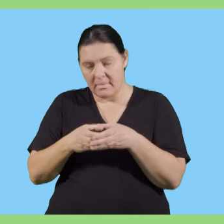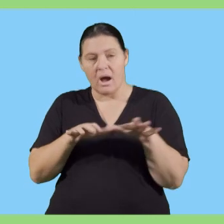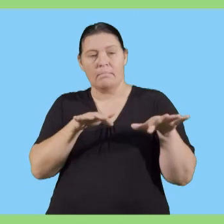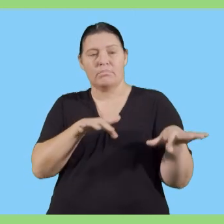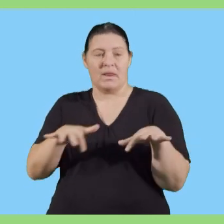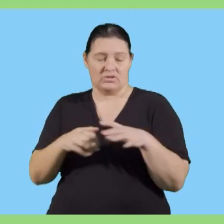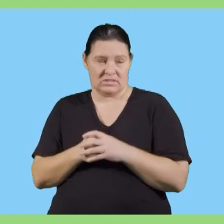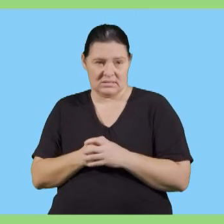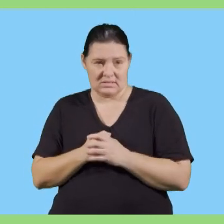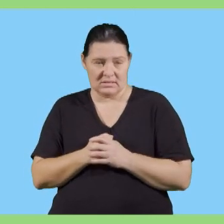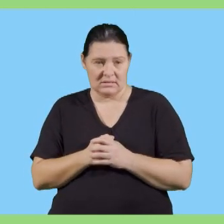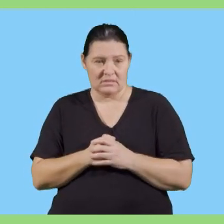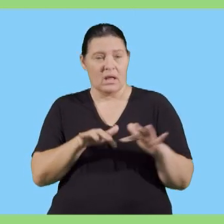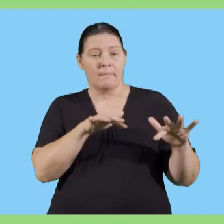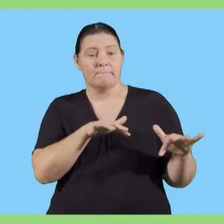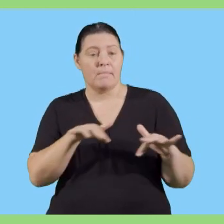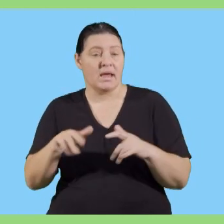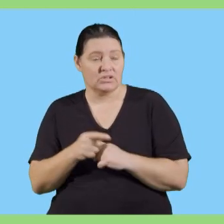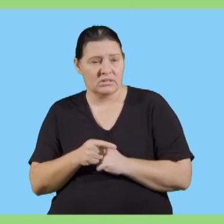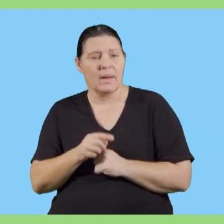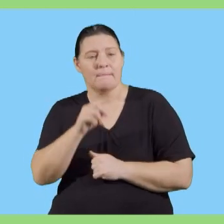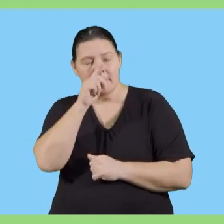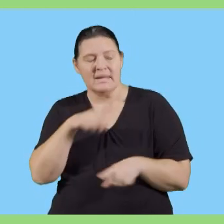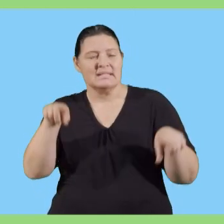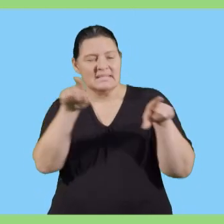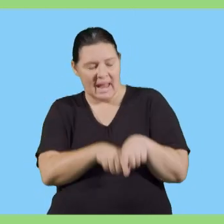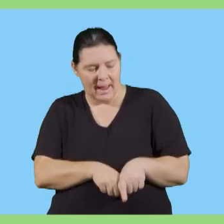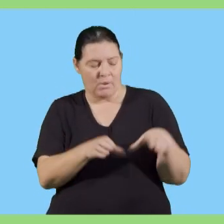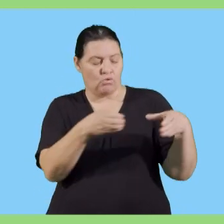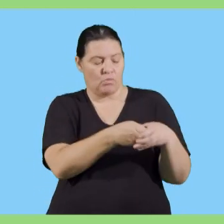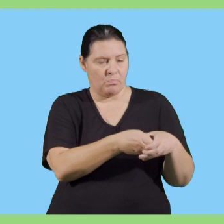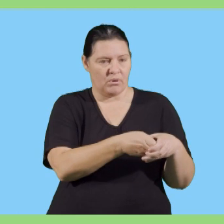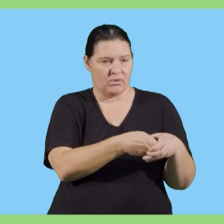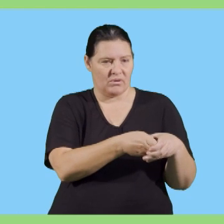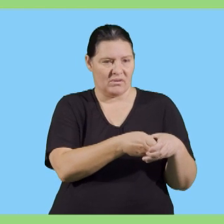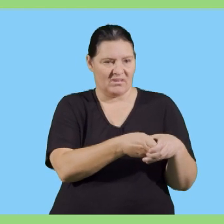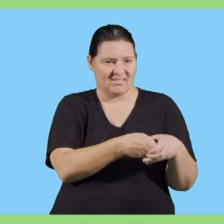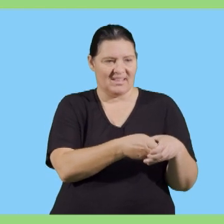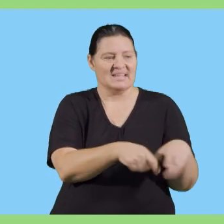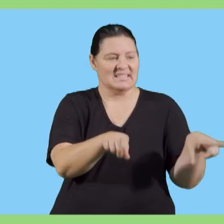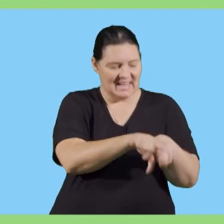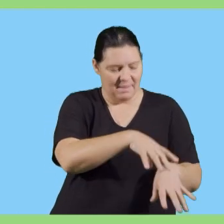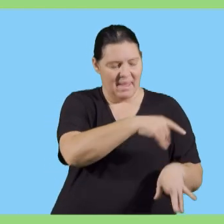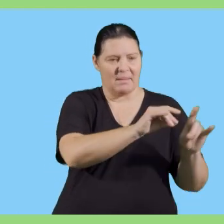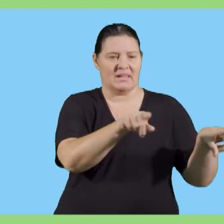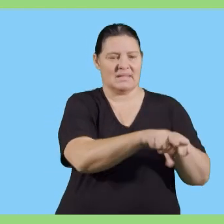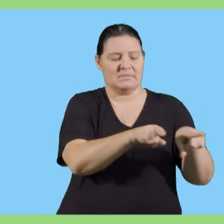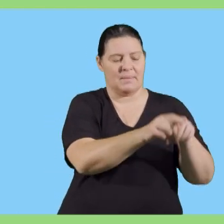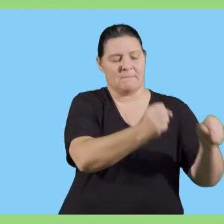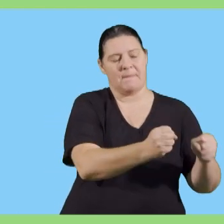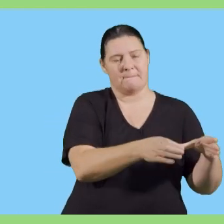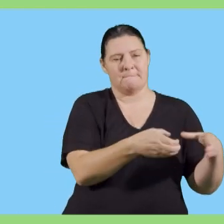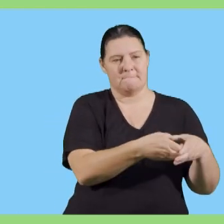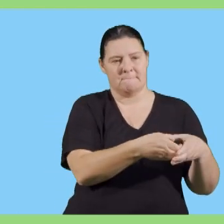same type of species that is in the same area, and it is able to breed with